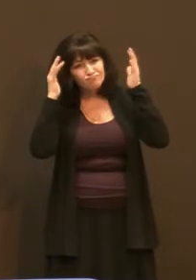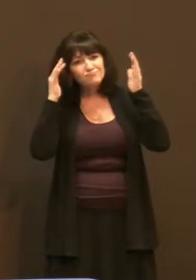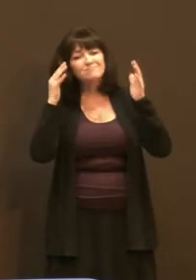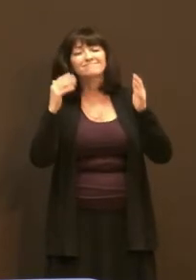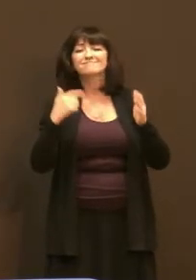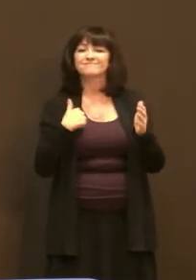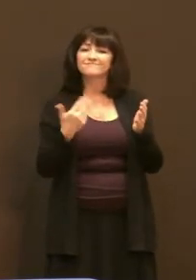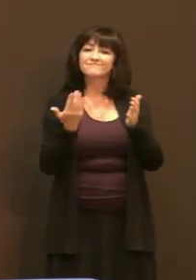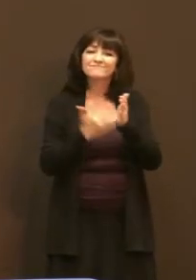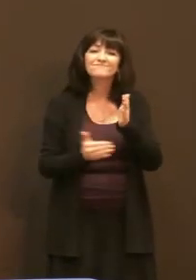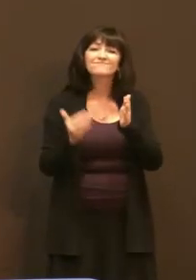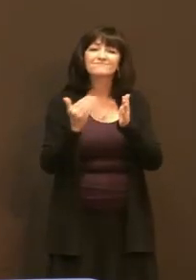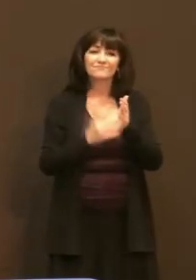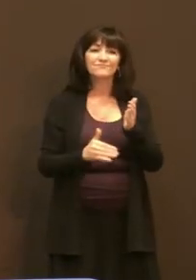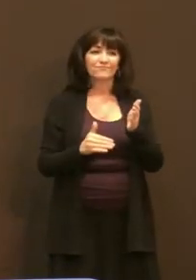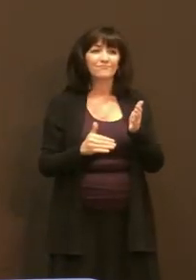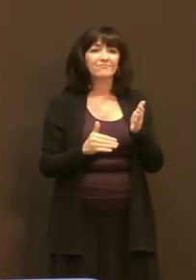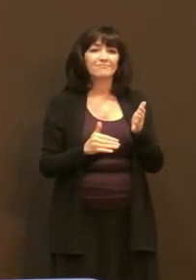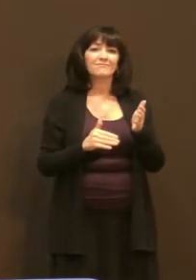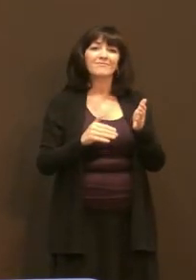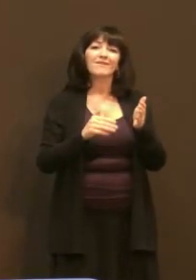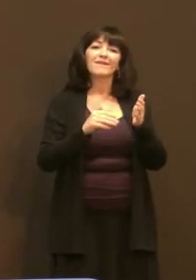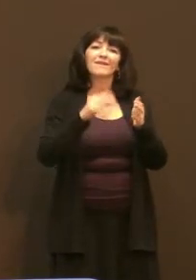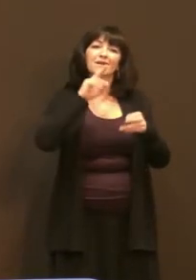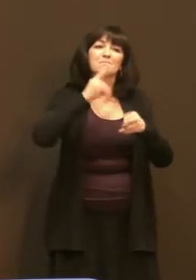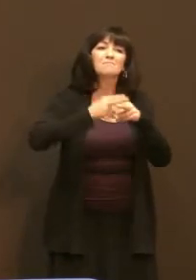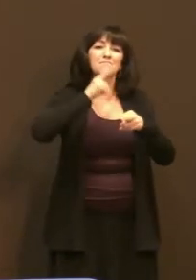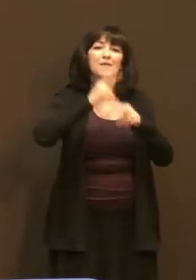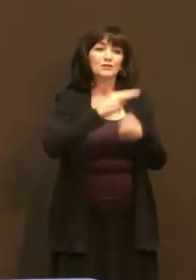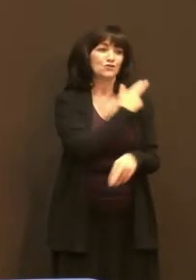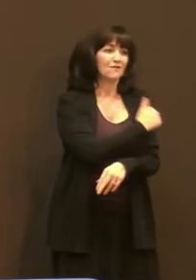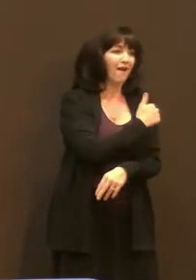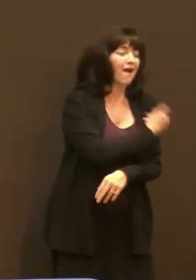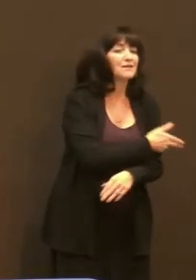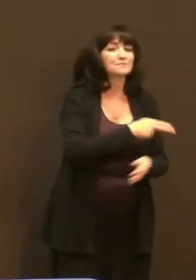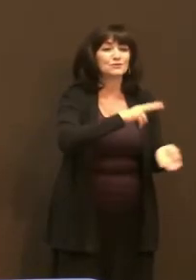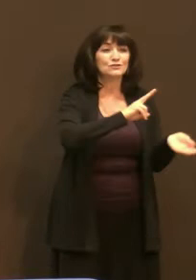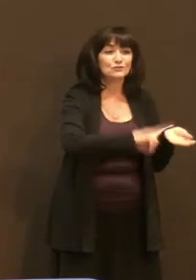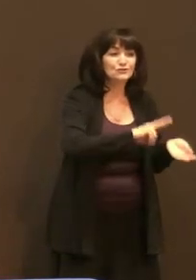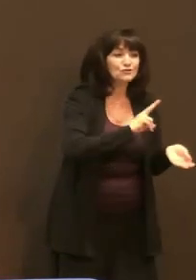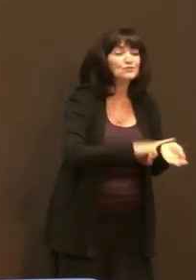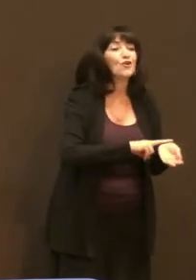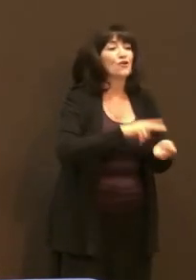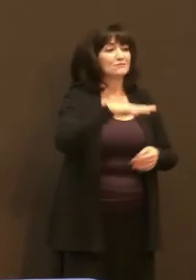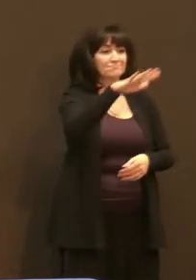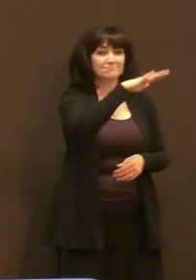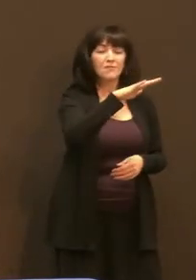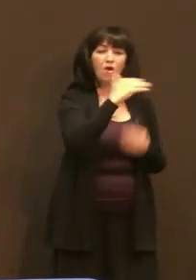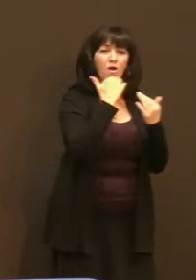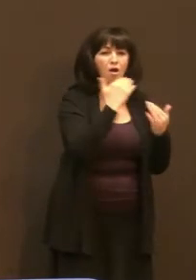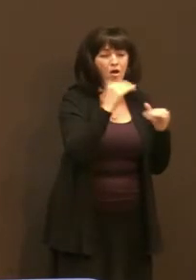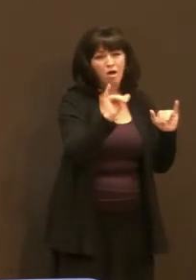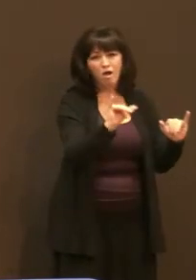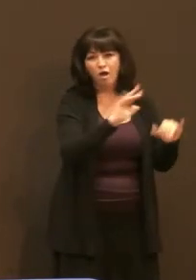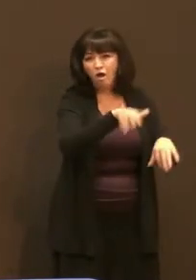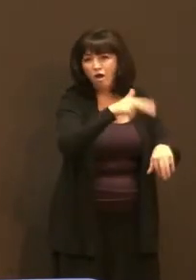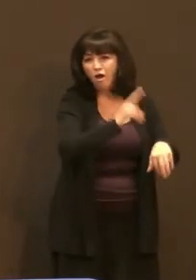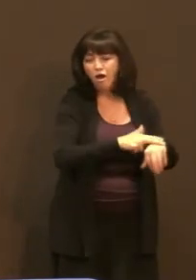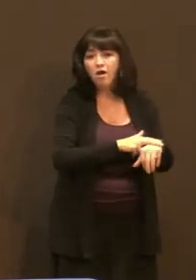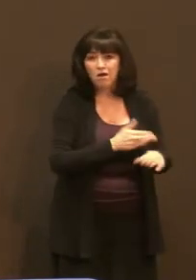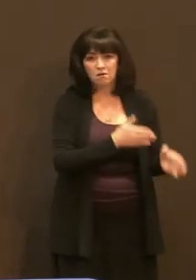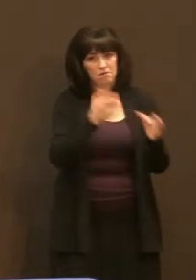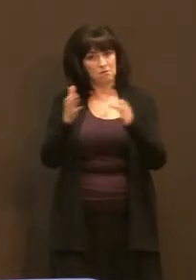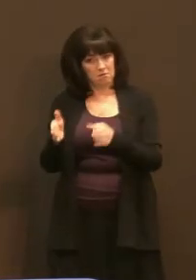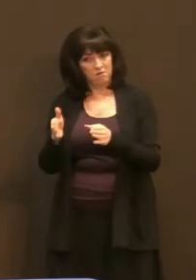of healthcare workers who are on the front line. Well, this is a challenging time for sure to be working in